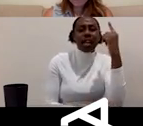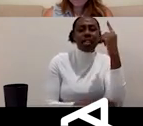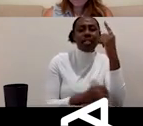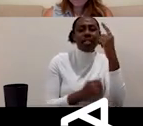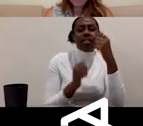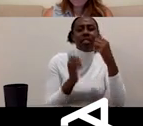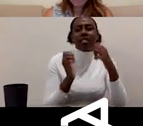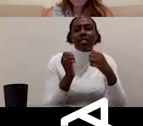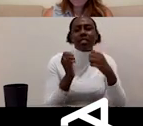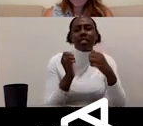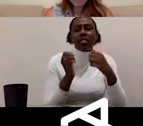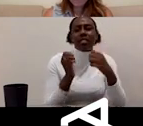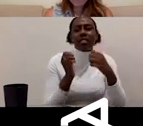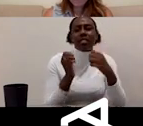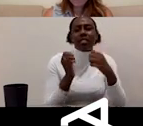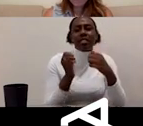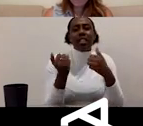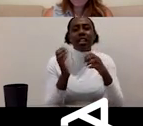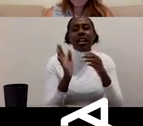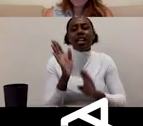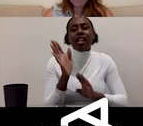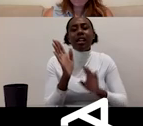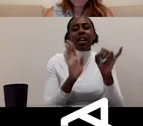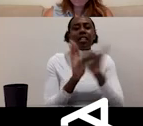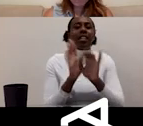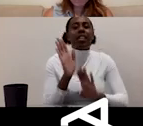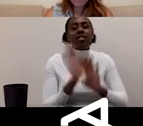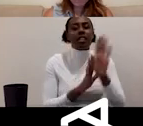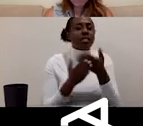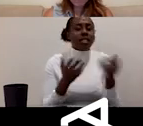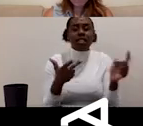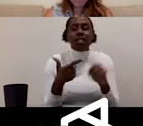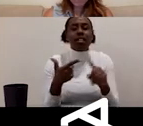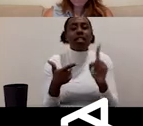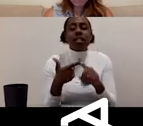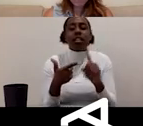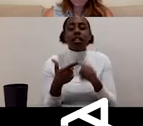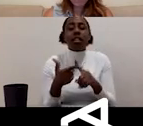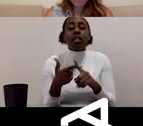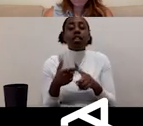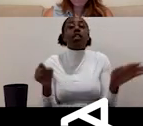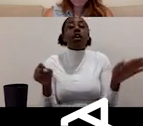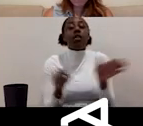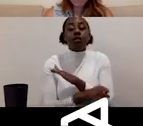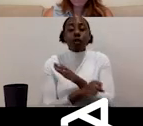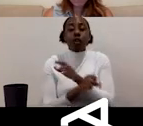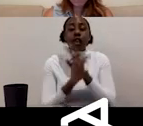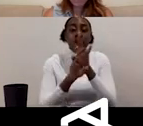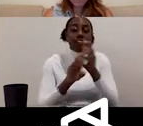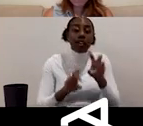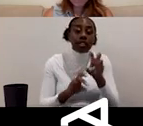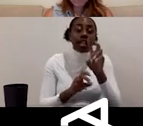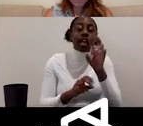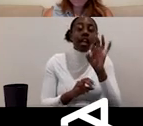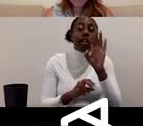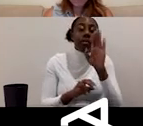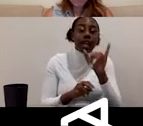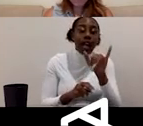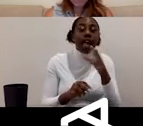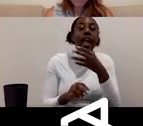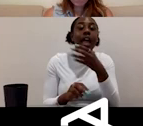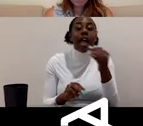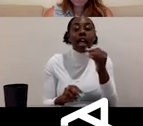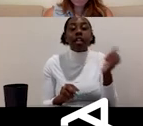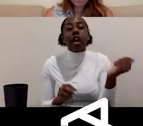investigate the FBI and make all of the documents on Black Identity Extremism public, the same way that they in the